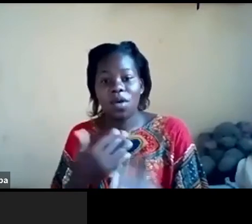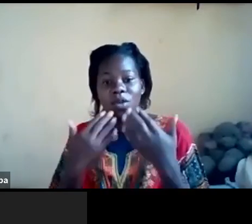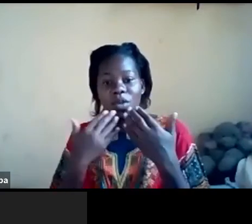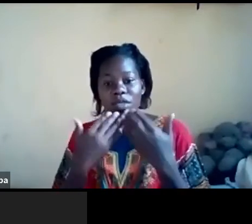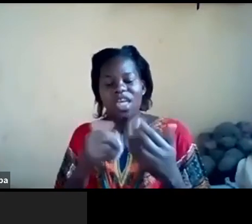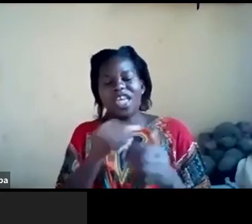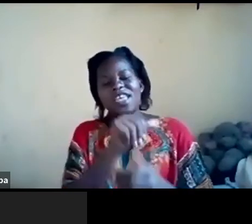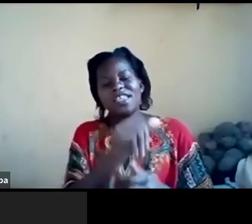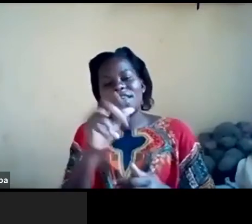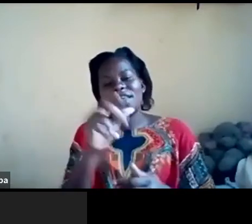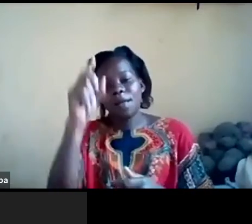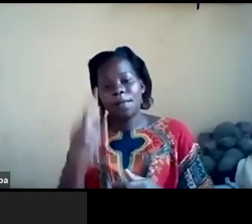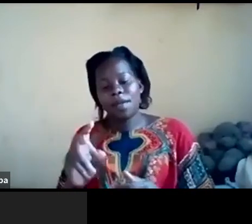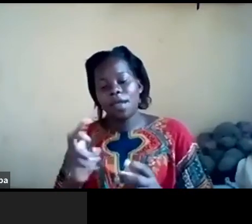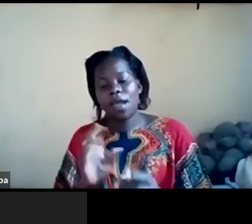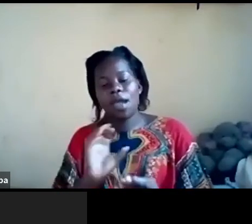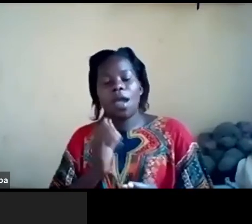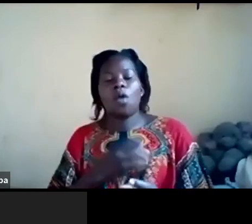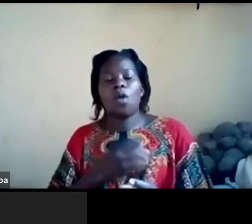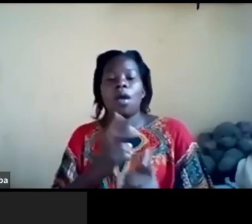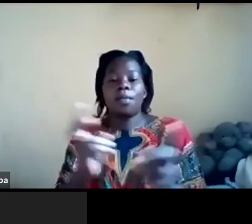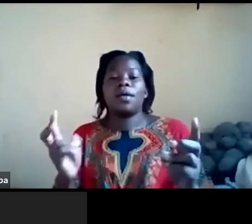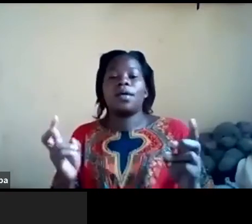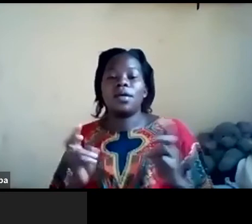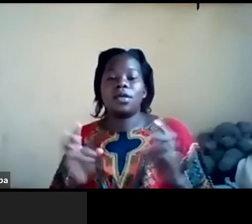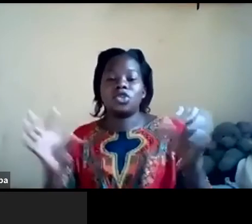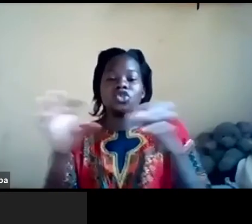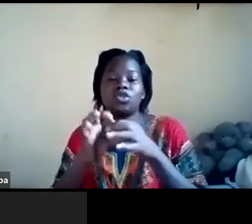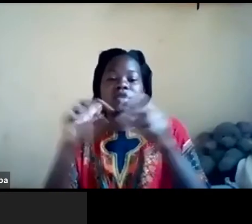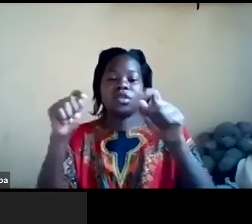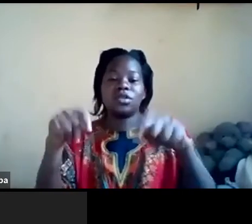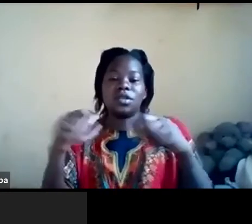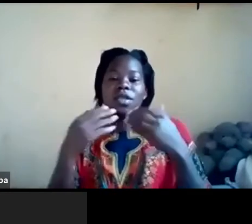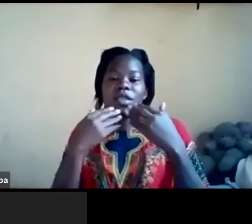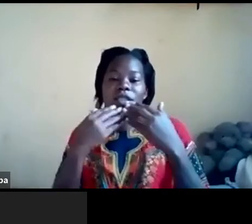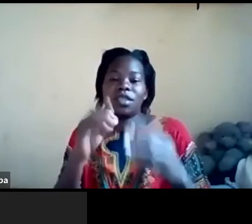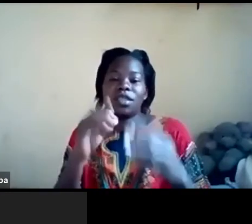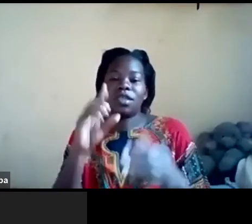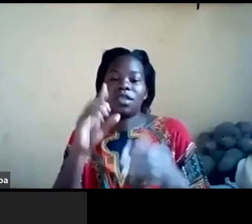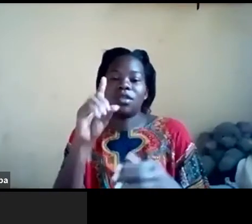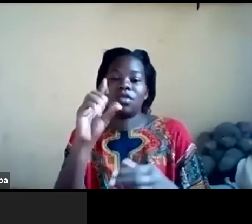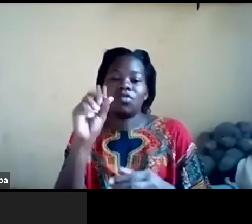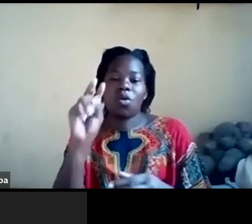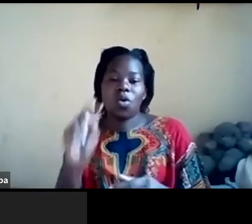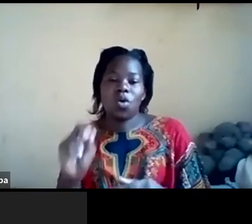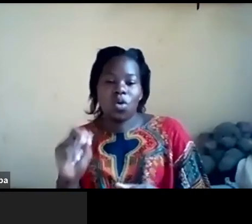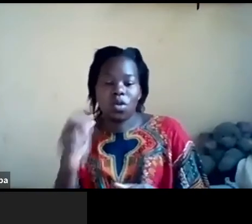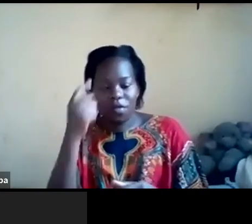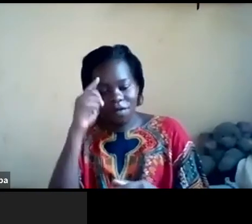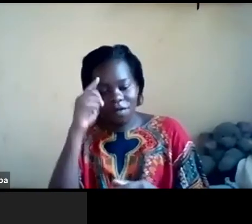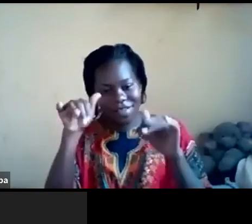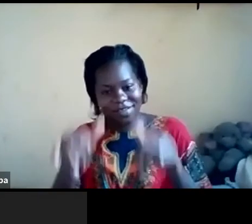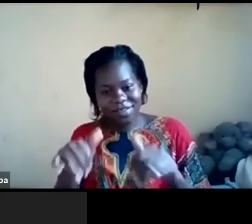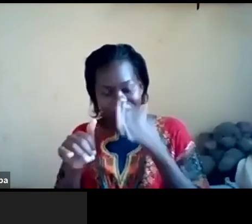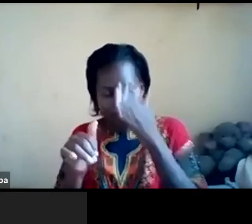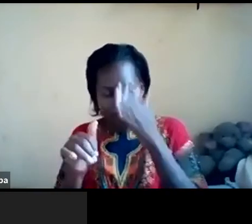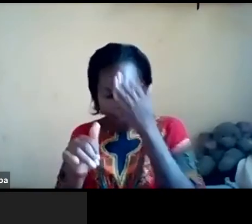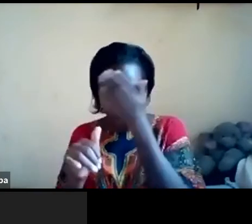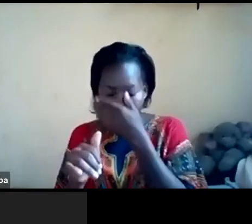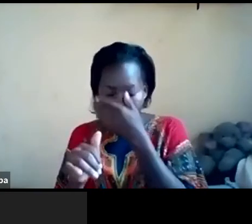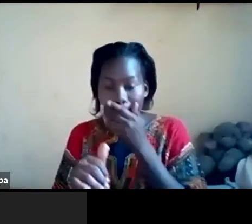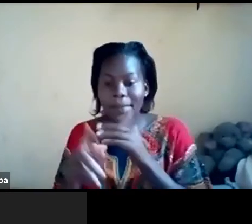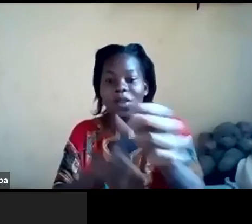panelists that joined us today. Thank you, Don, for staying behind longer than you had originally planned. I